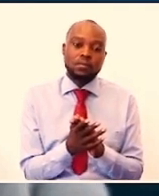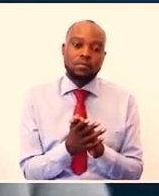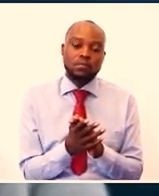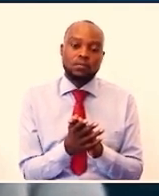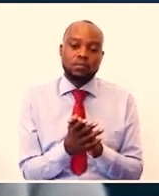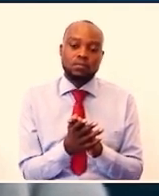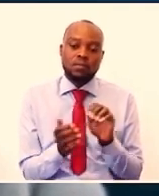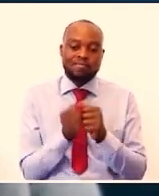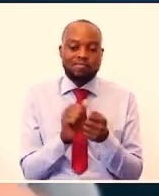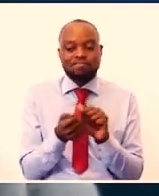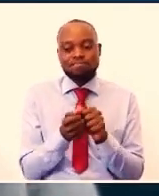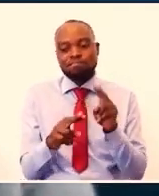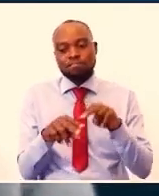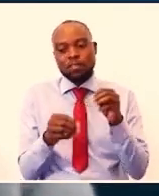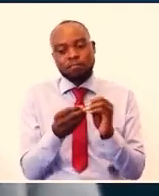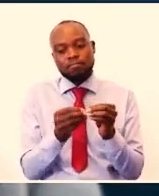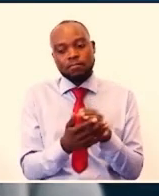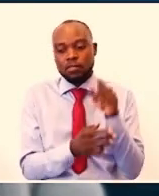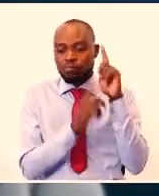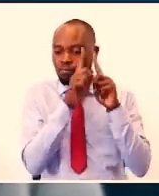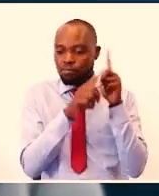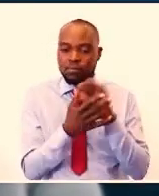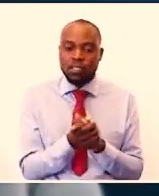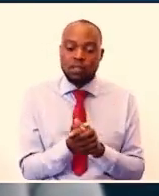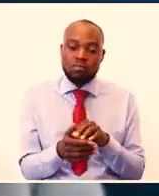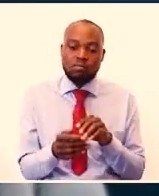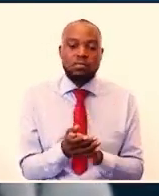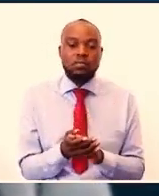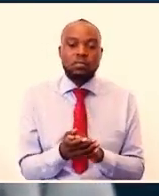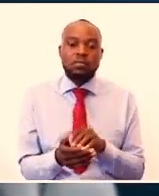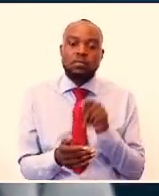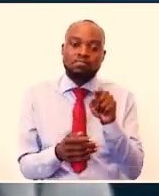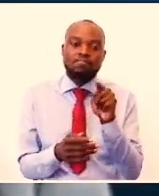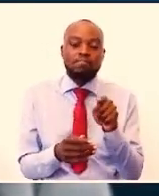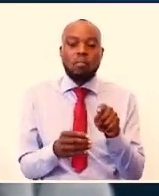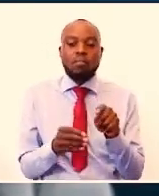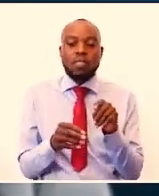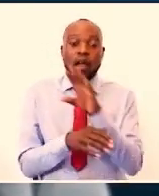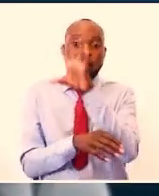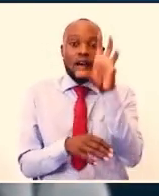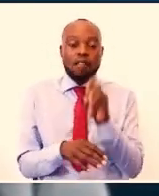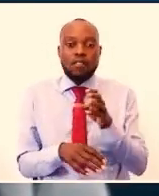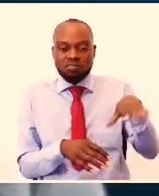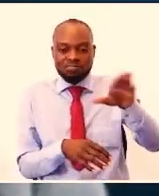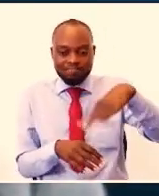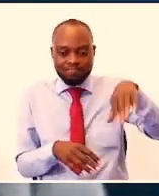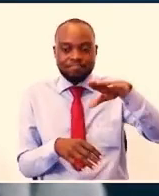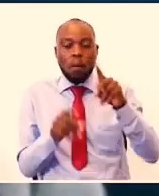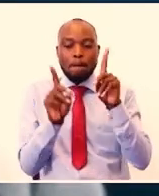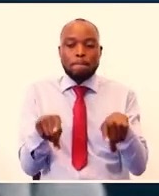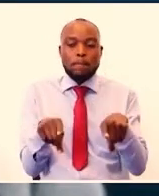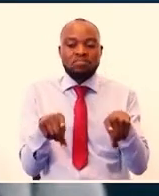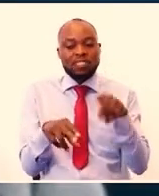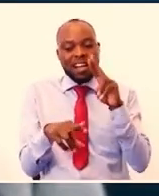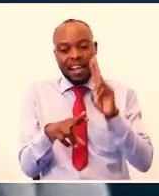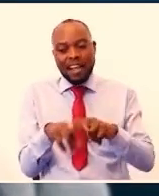philosophy you believe in. The issue becomes how we ensure that every African citizen has a fighting